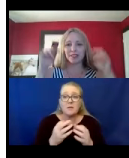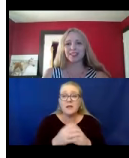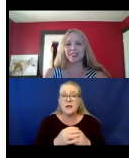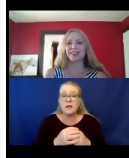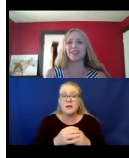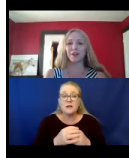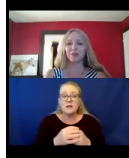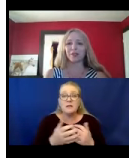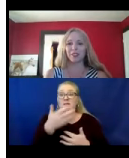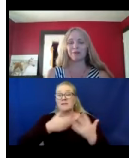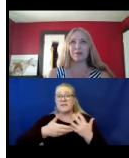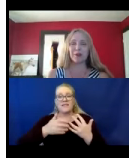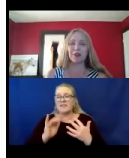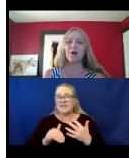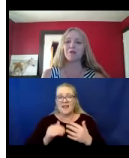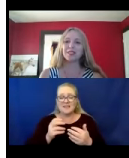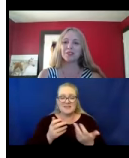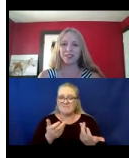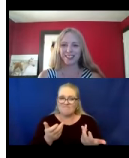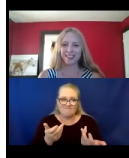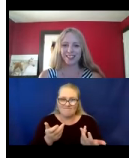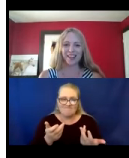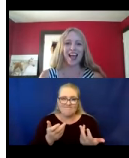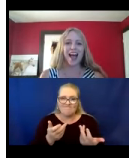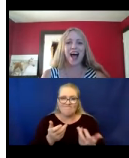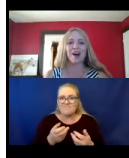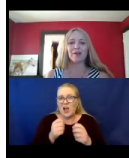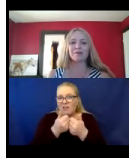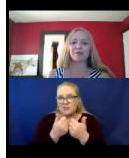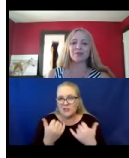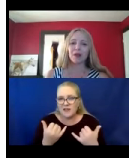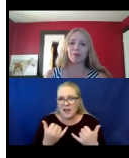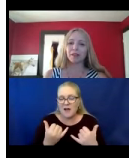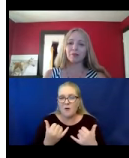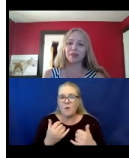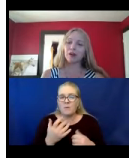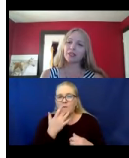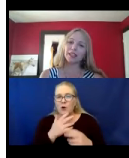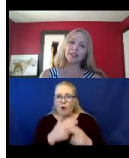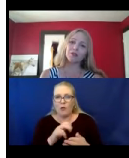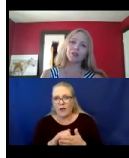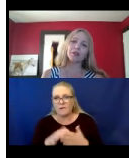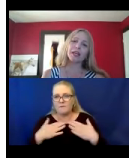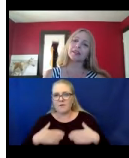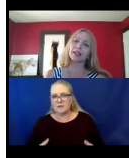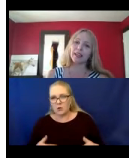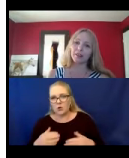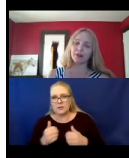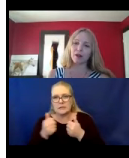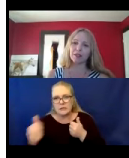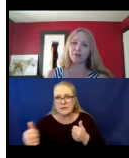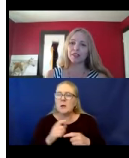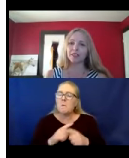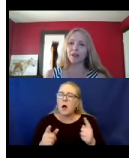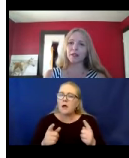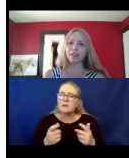social distancing and which I would prefer to call physical distancing. but involved in anything you can like that. There